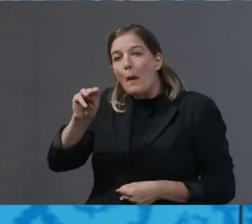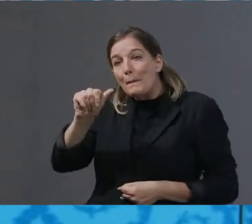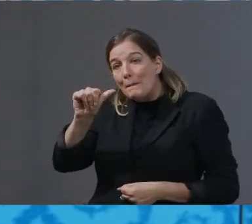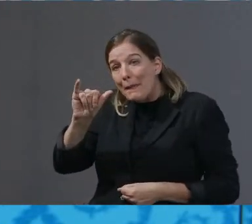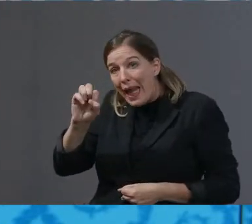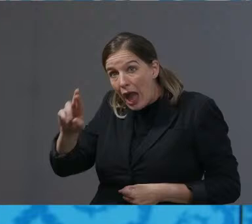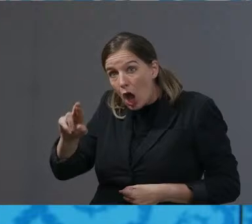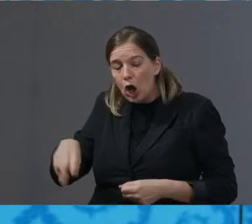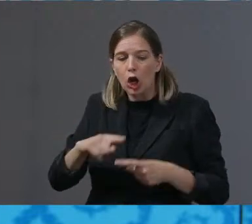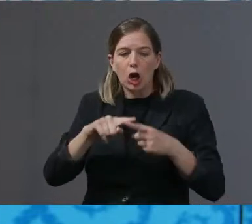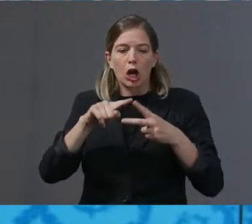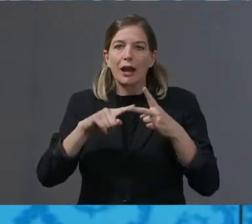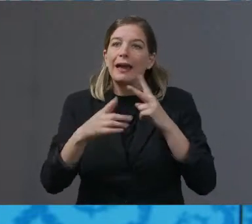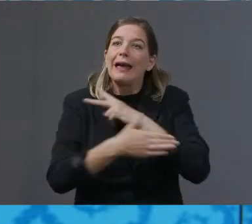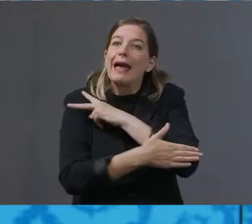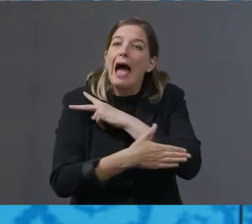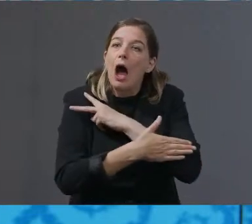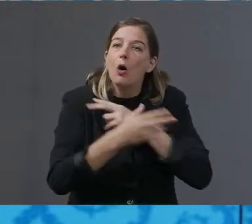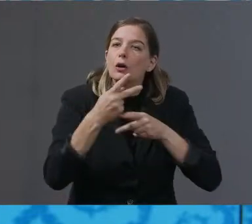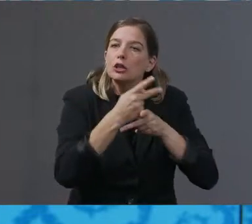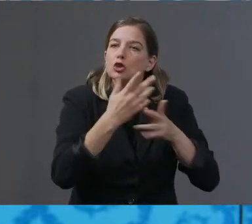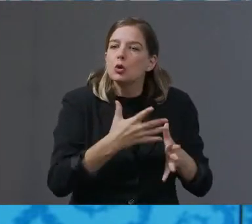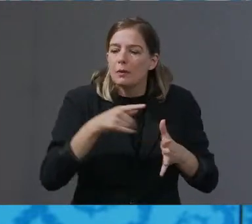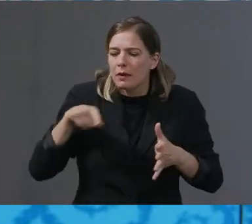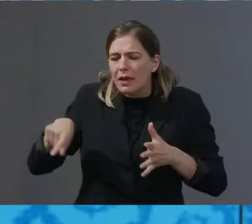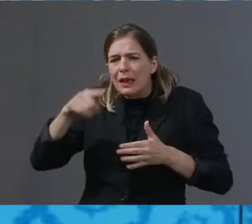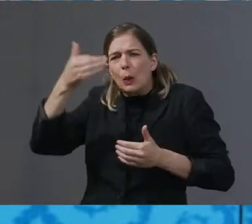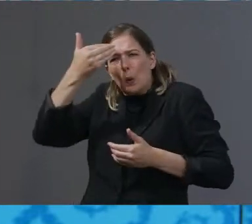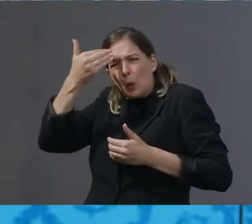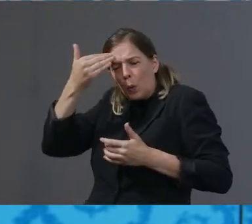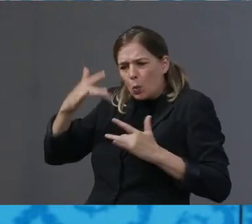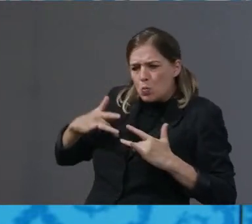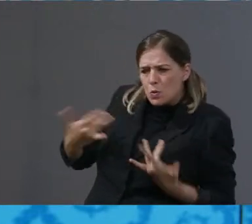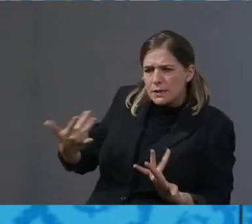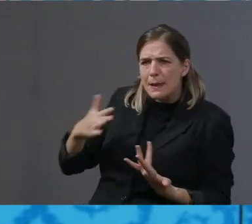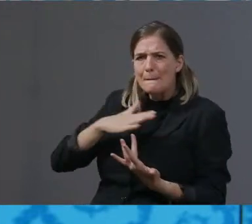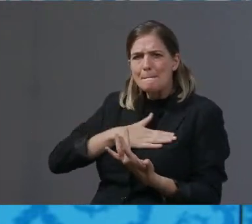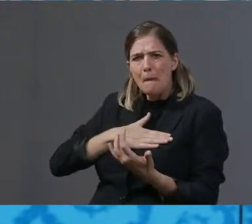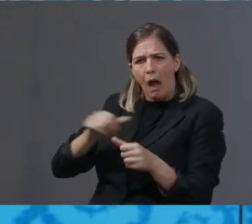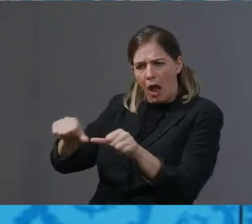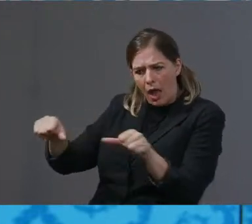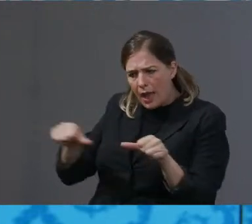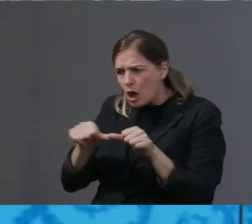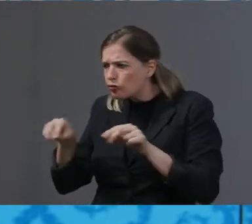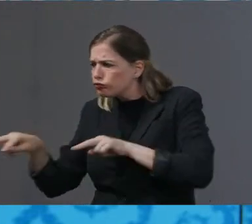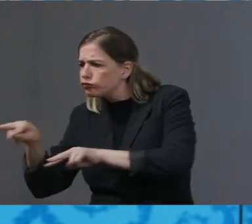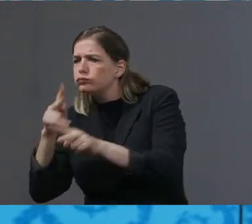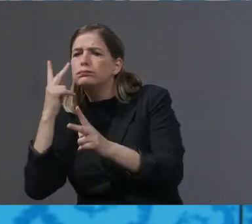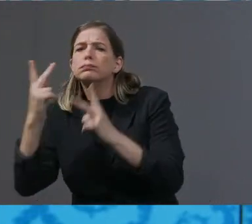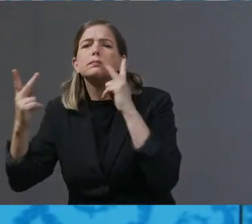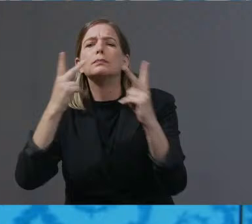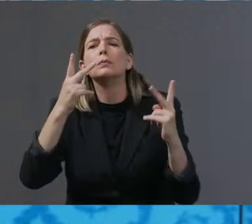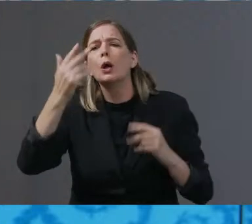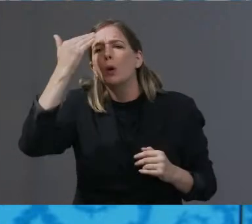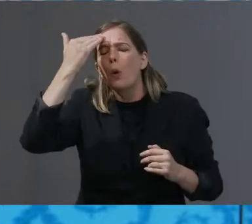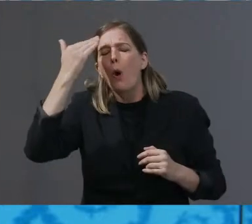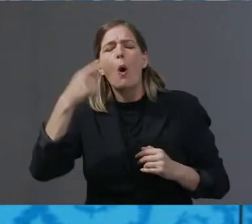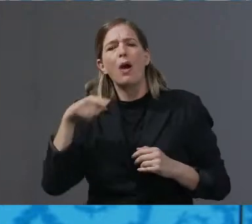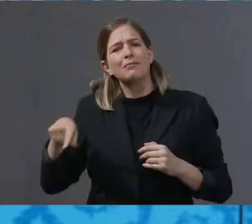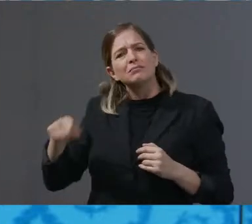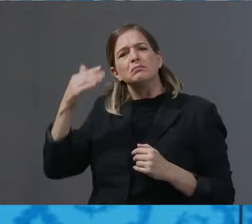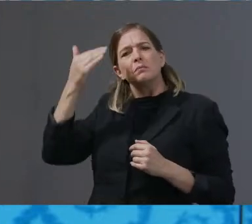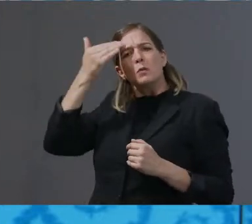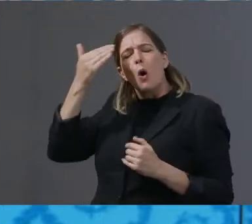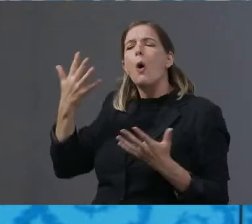better read on what is happening in that county and what the actual guidelines should be for whatever